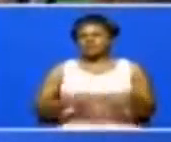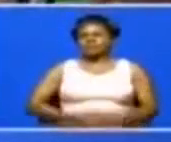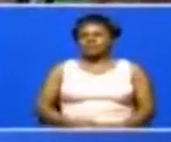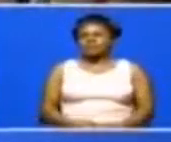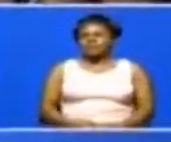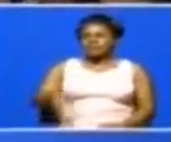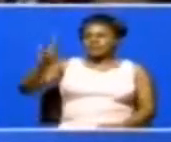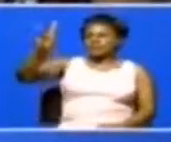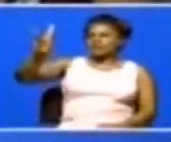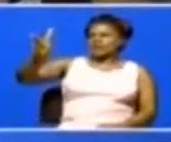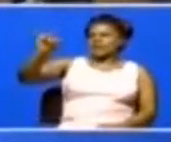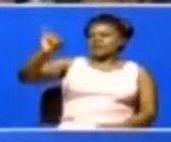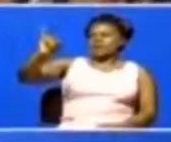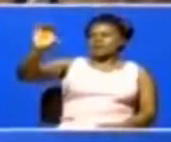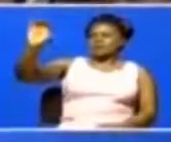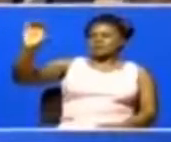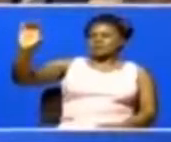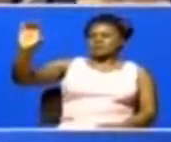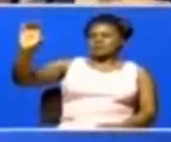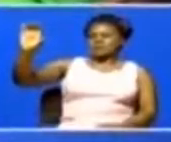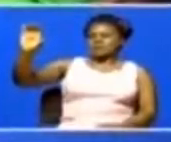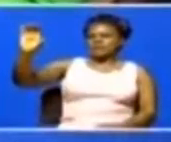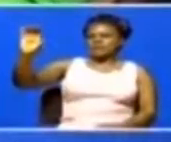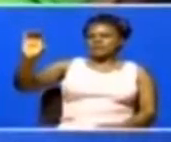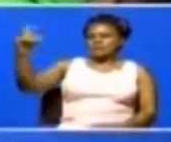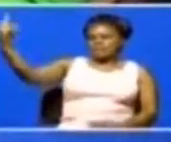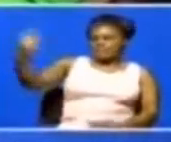At the KICC, many stream in,